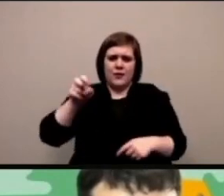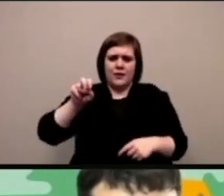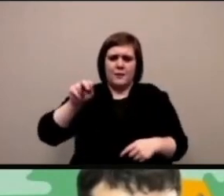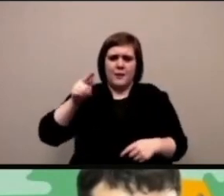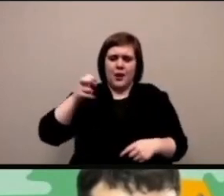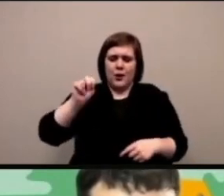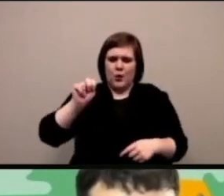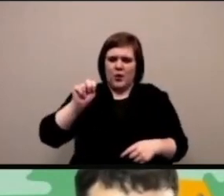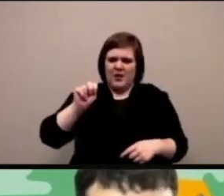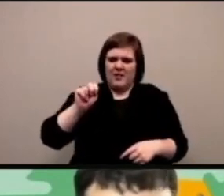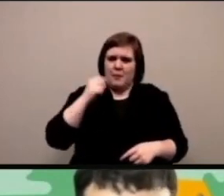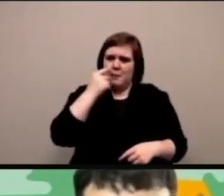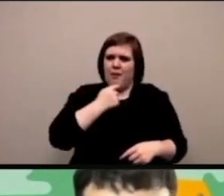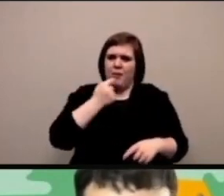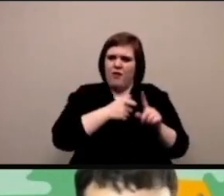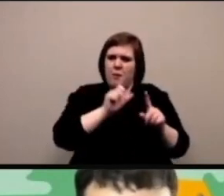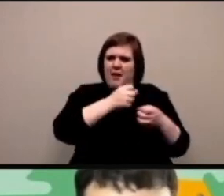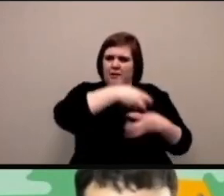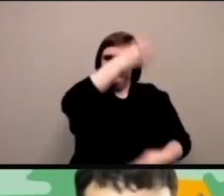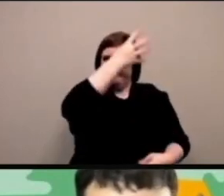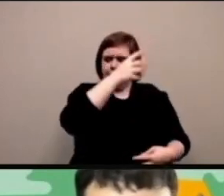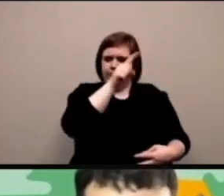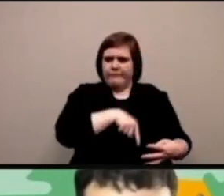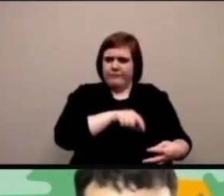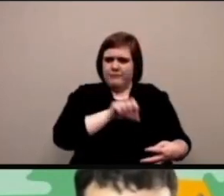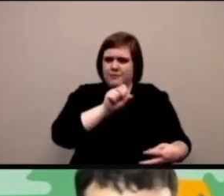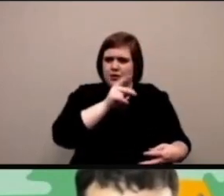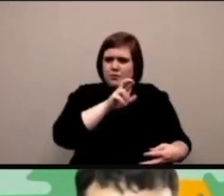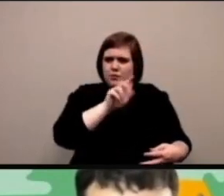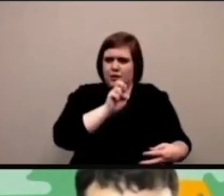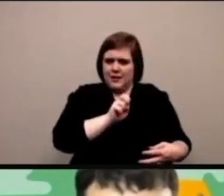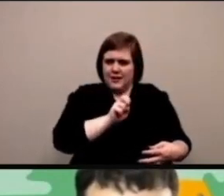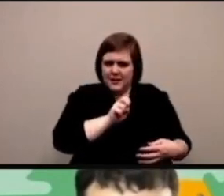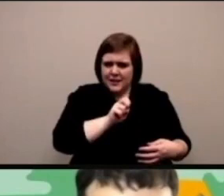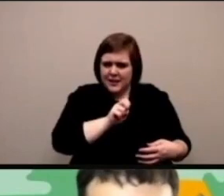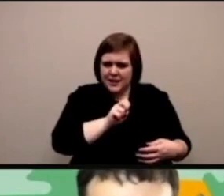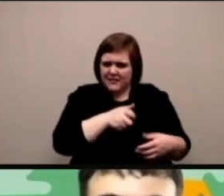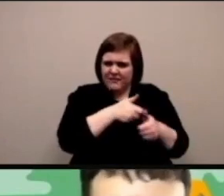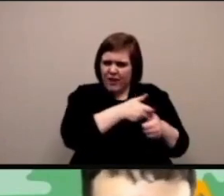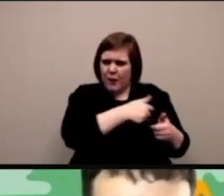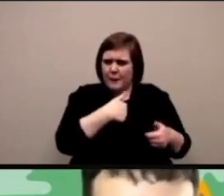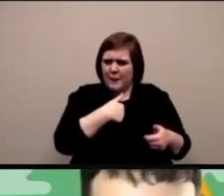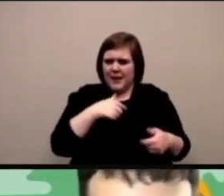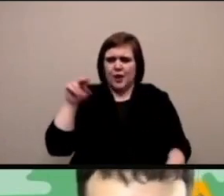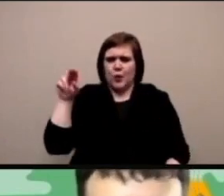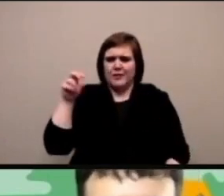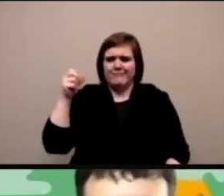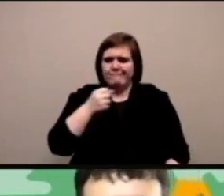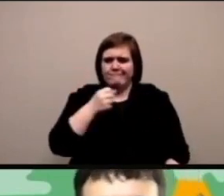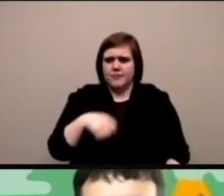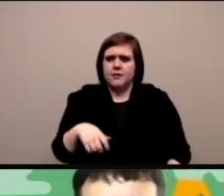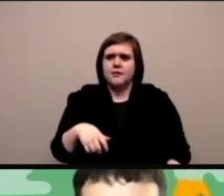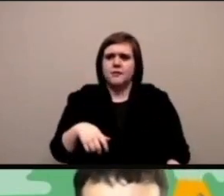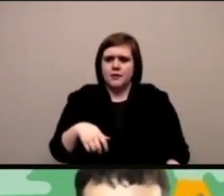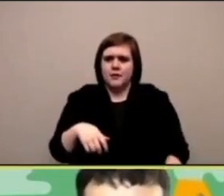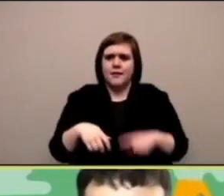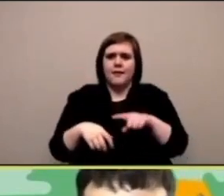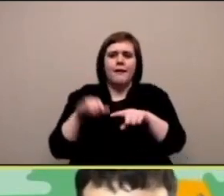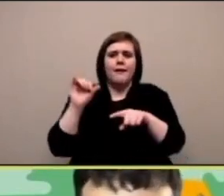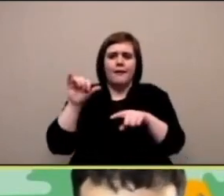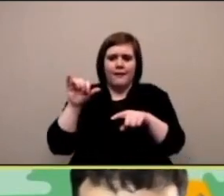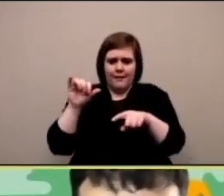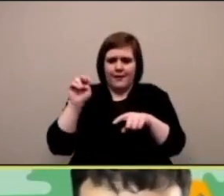sprite. And is it following? No. I don't know why.